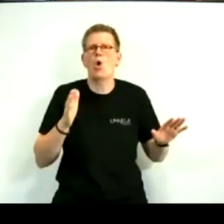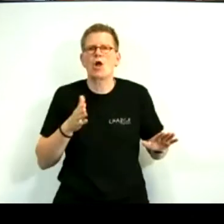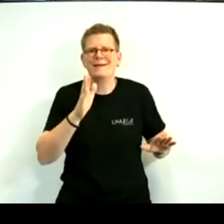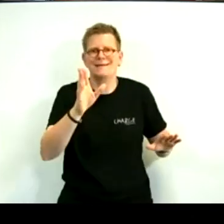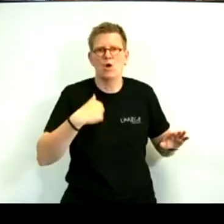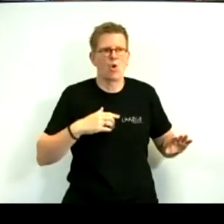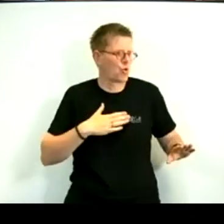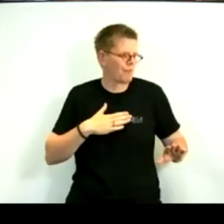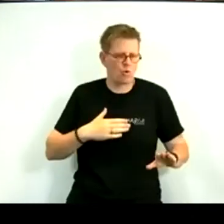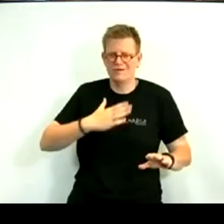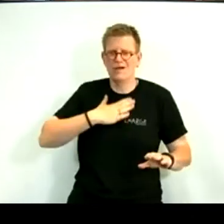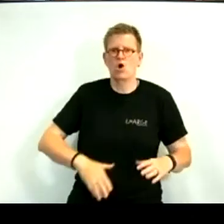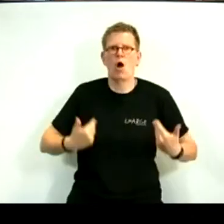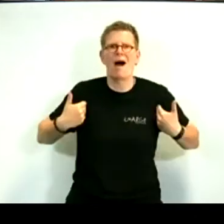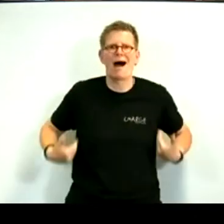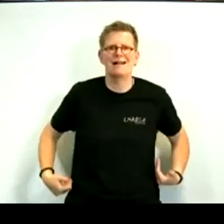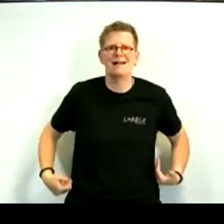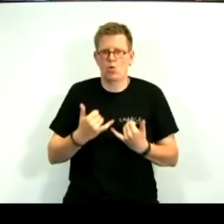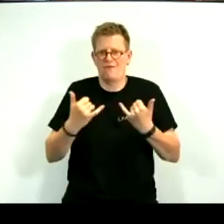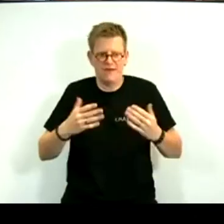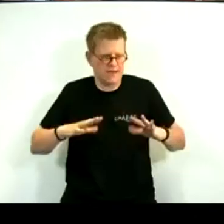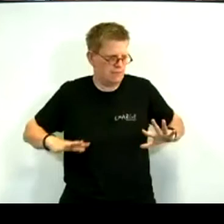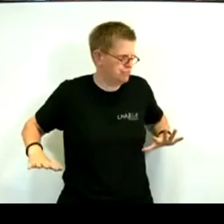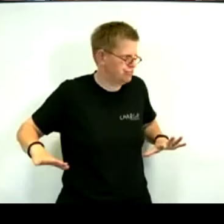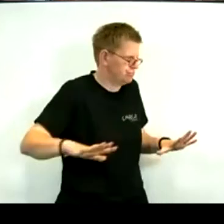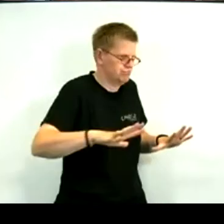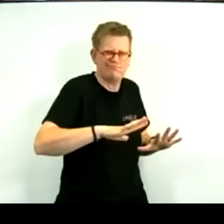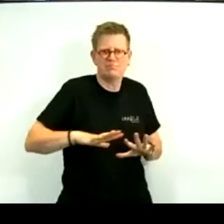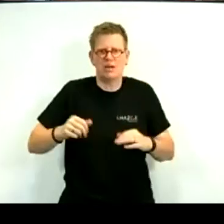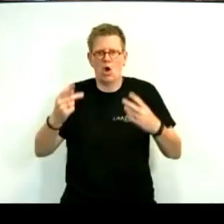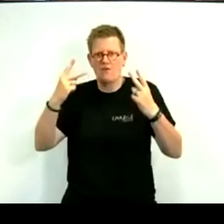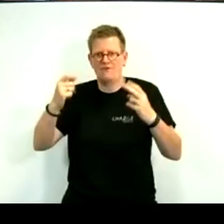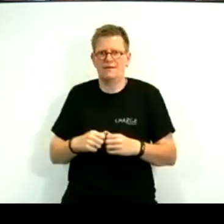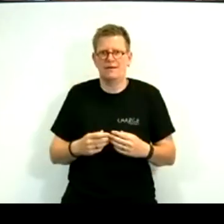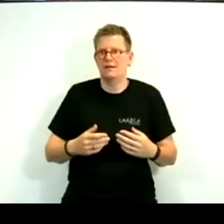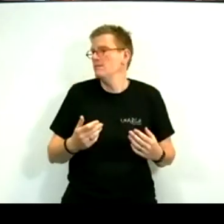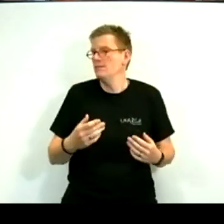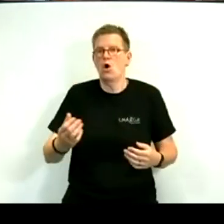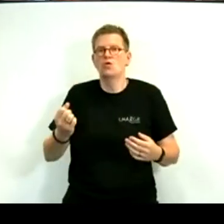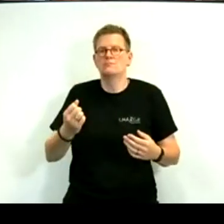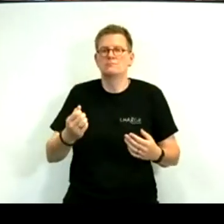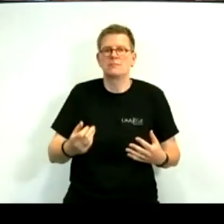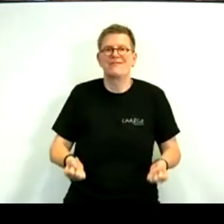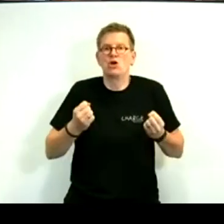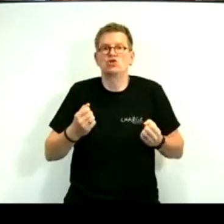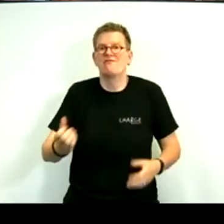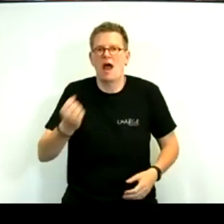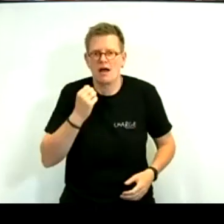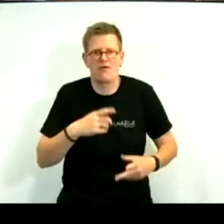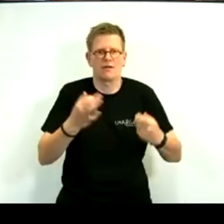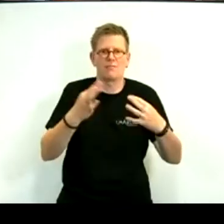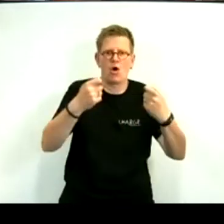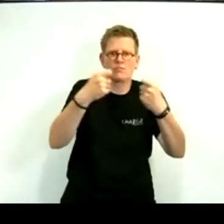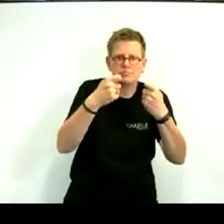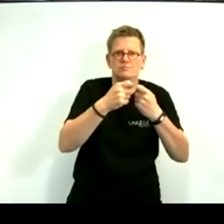as using our proprioceptive sense in our muscles and joints, and also using our vestibular sense in our inner